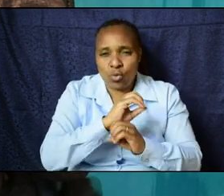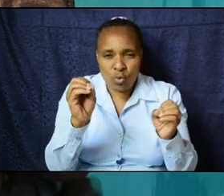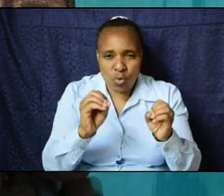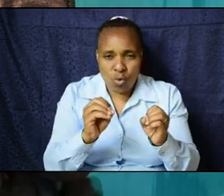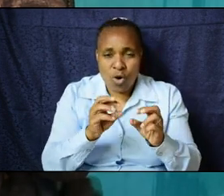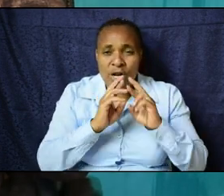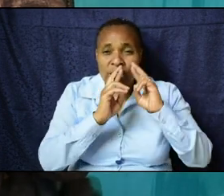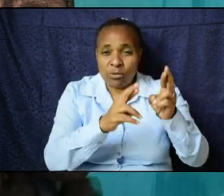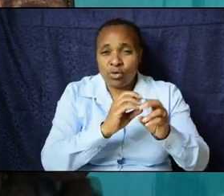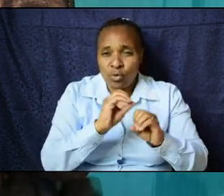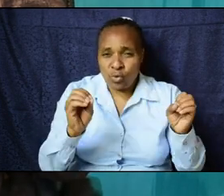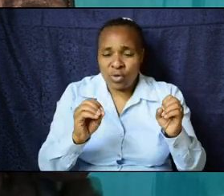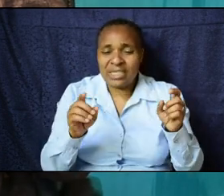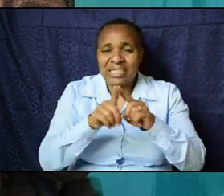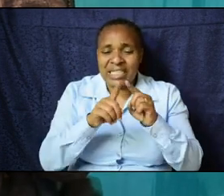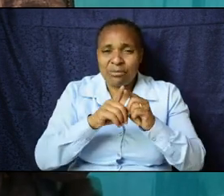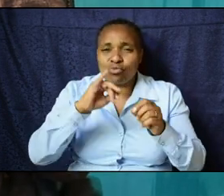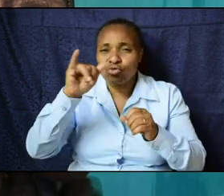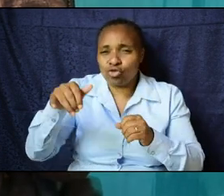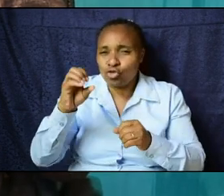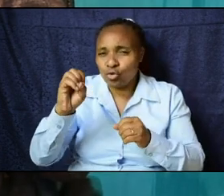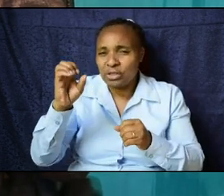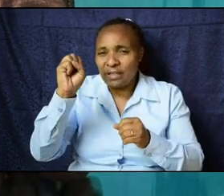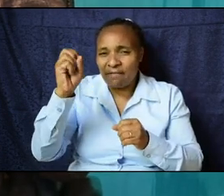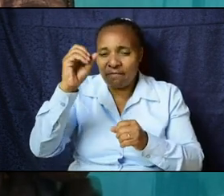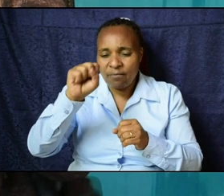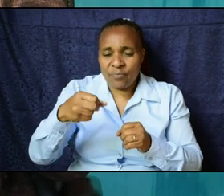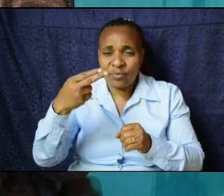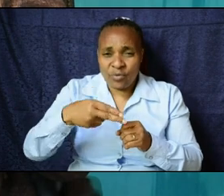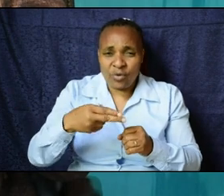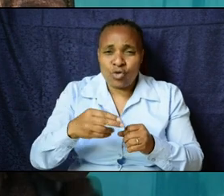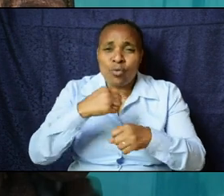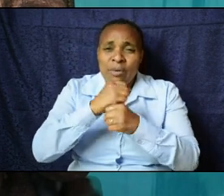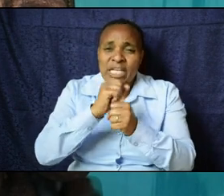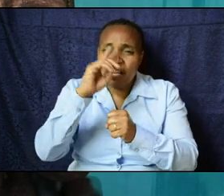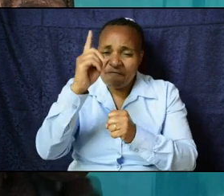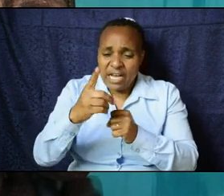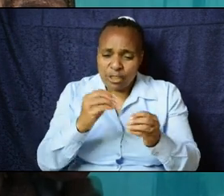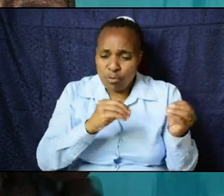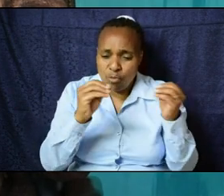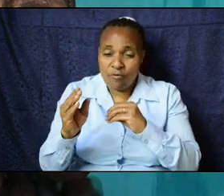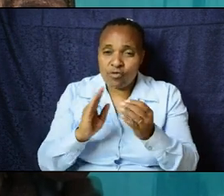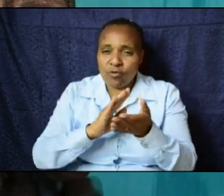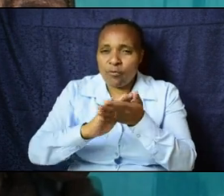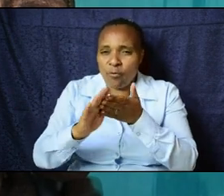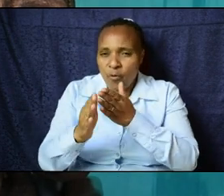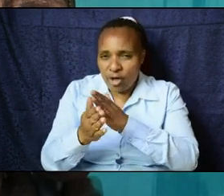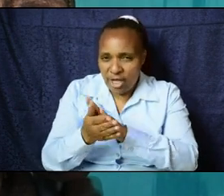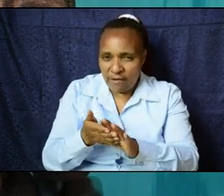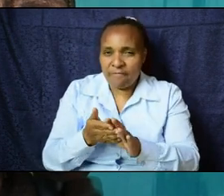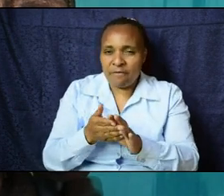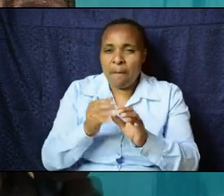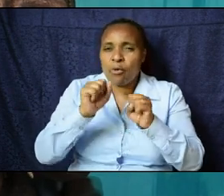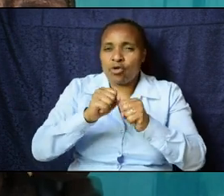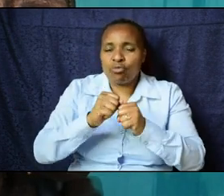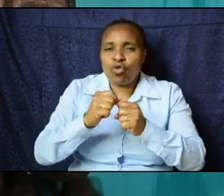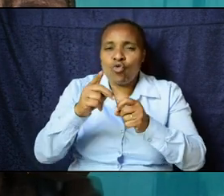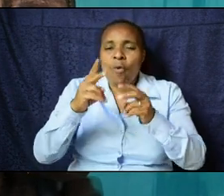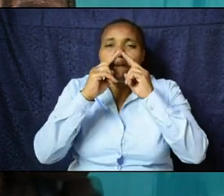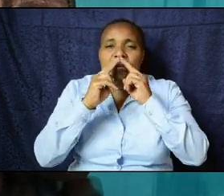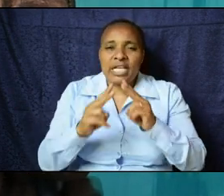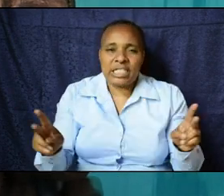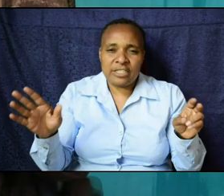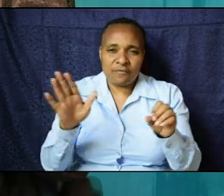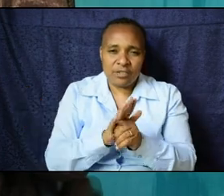it positively, like the Joseph did, by making the first move to forgive, then chances are very high that you're going to coexist peaceably